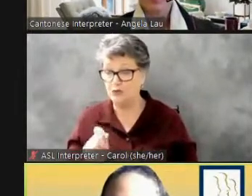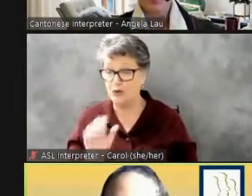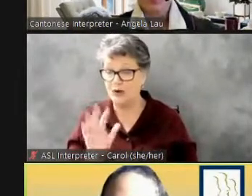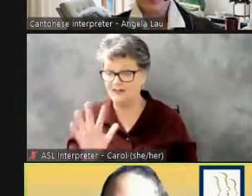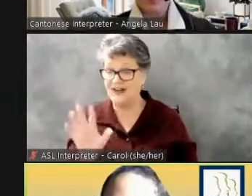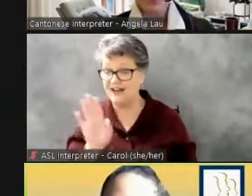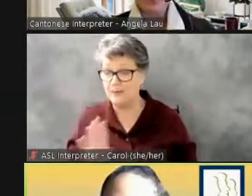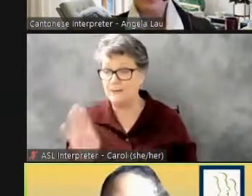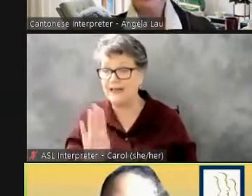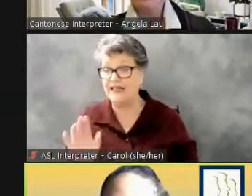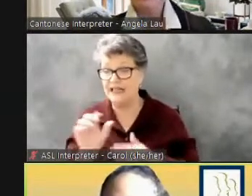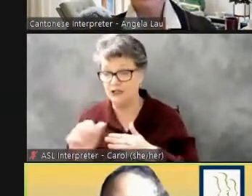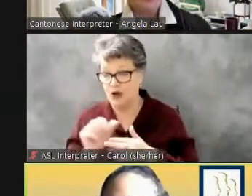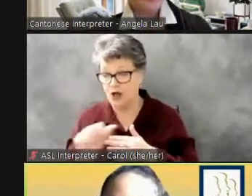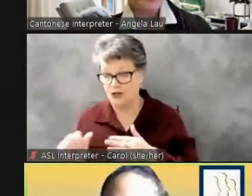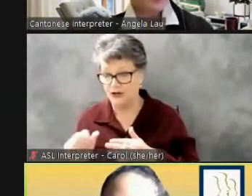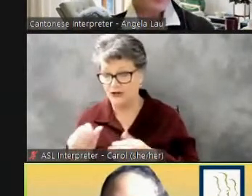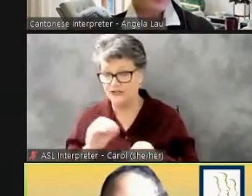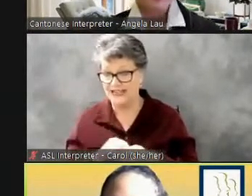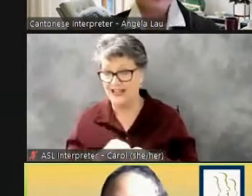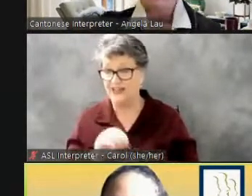$22.5 billion in the